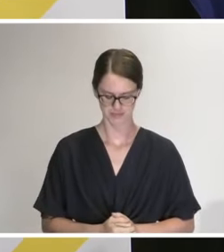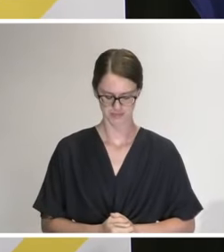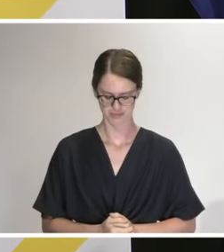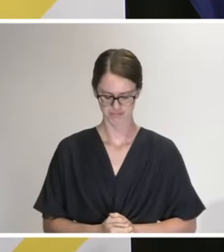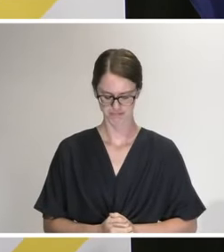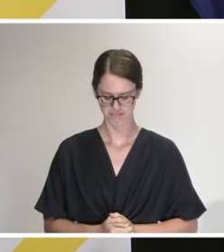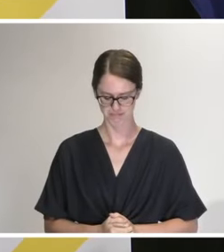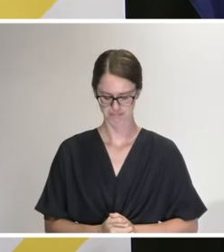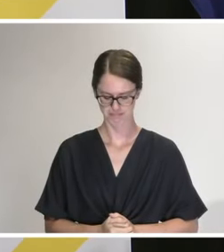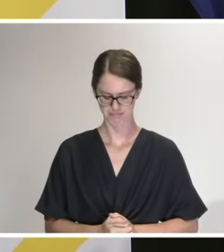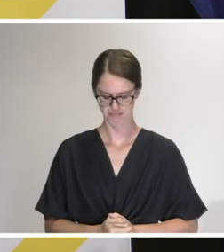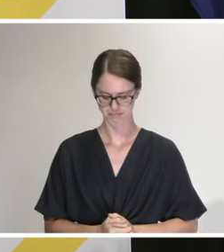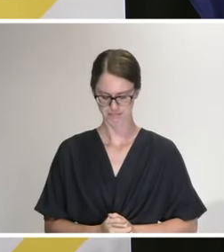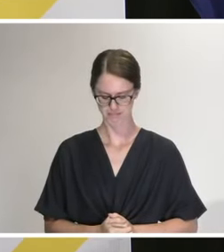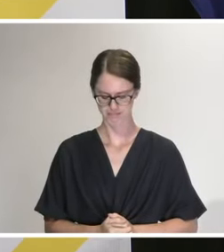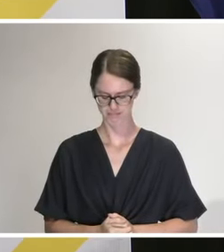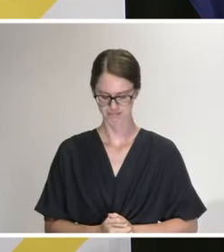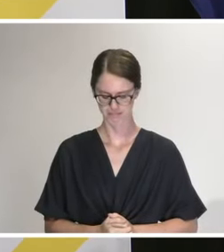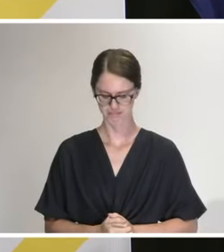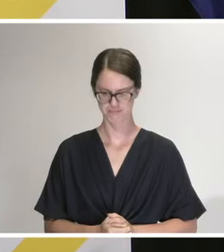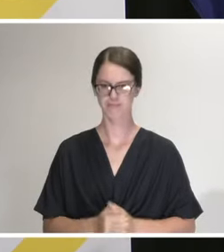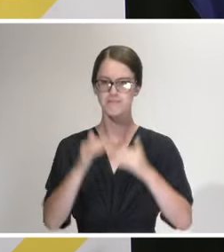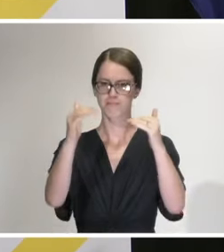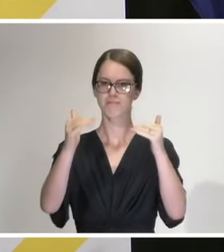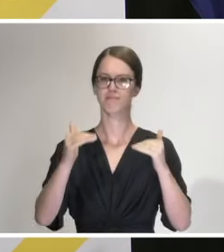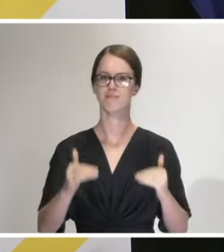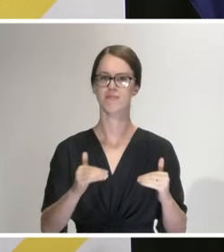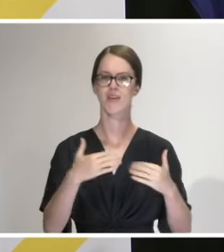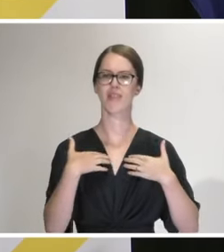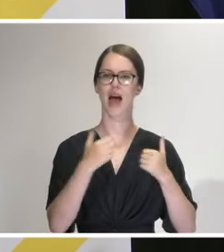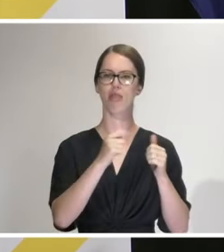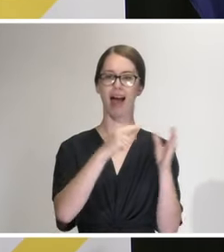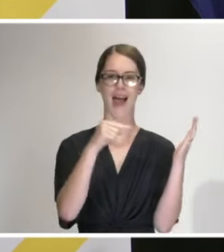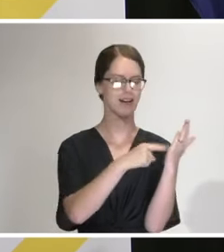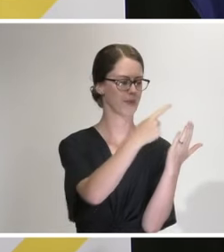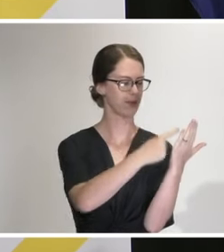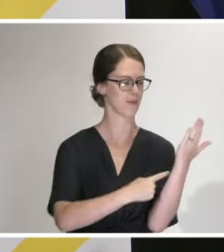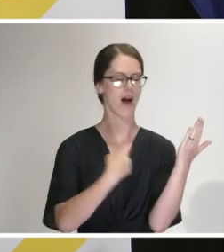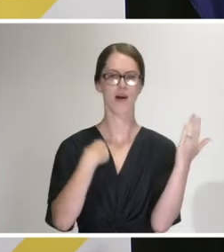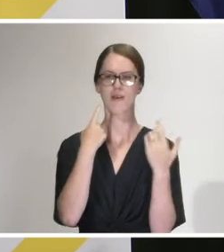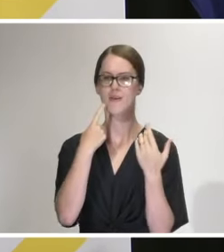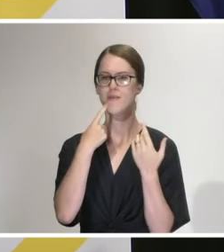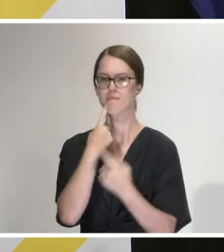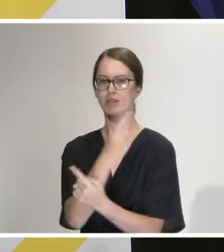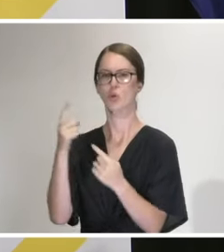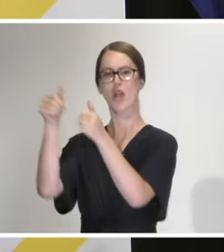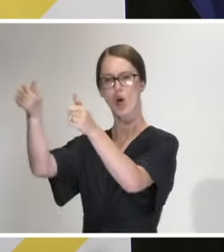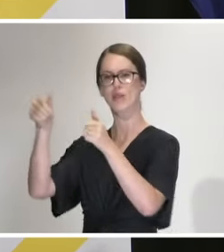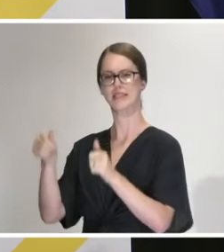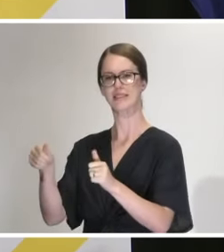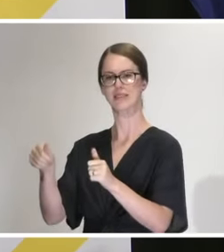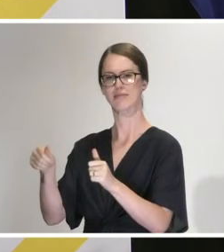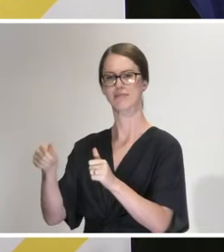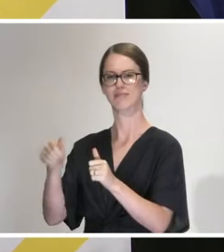I'd like to just talk about the issuing of a Section 71F notice under the Health Act 1956, which